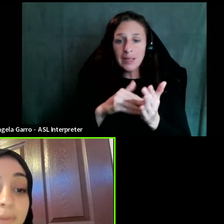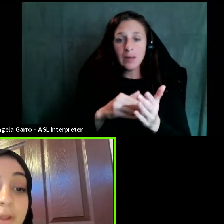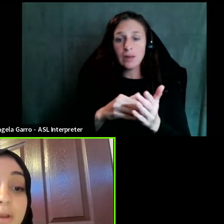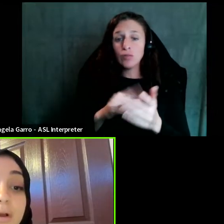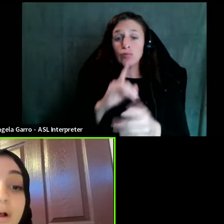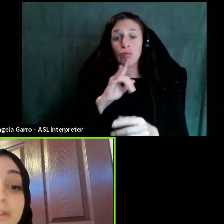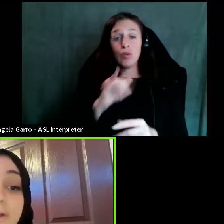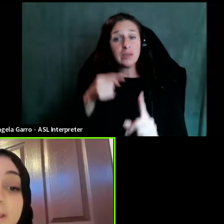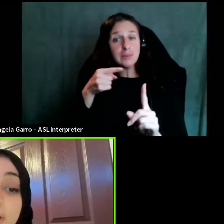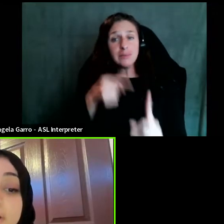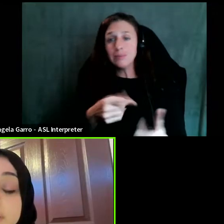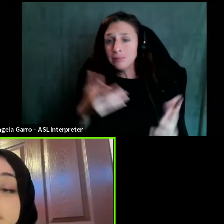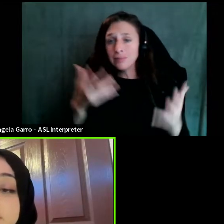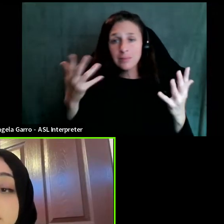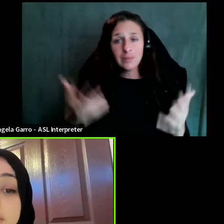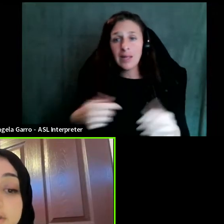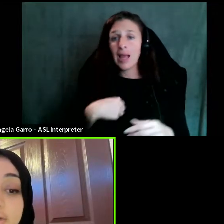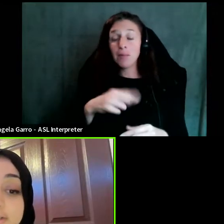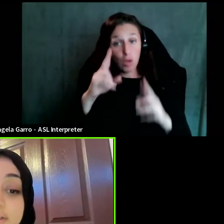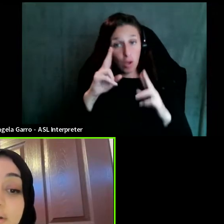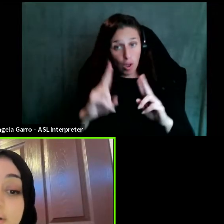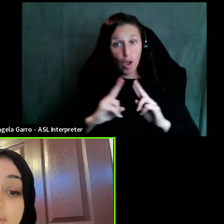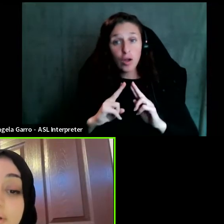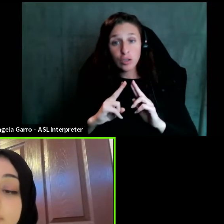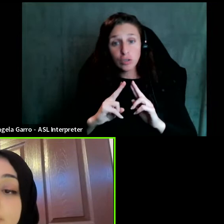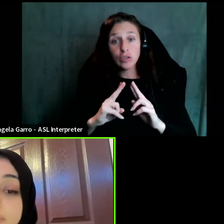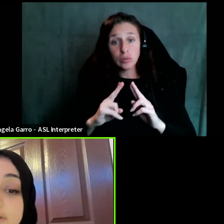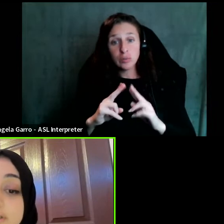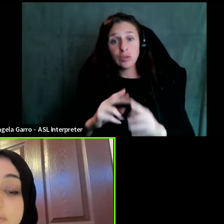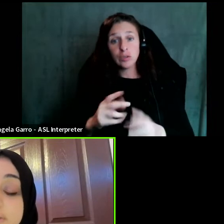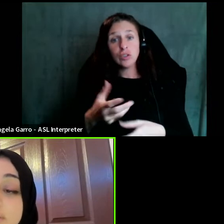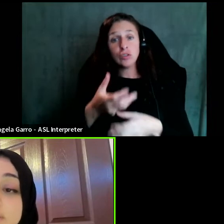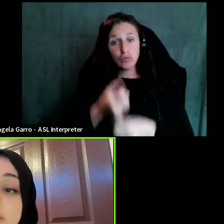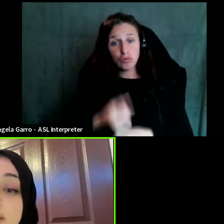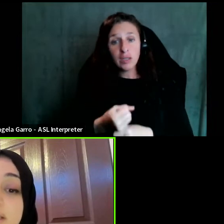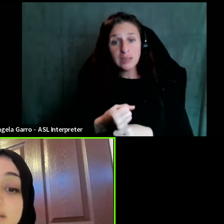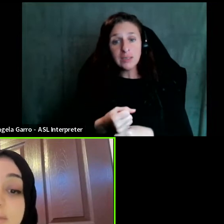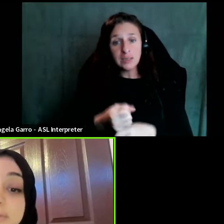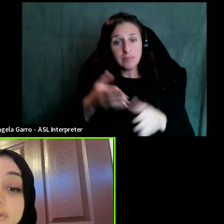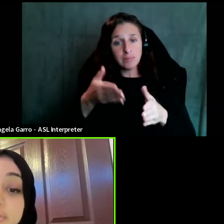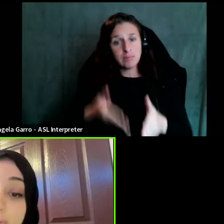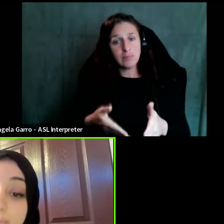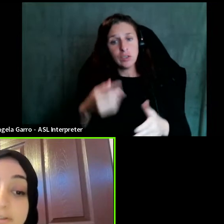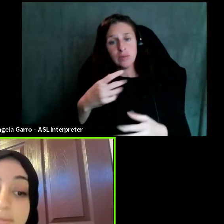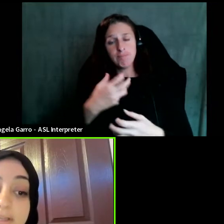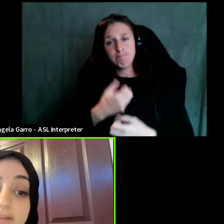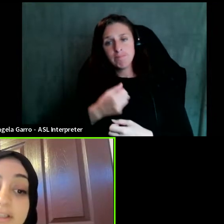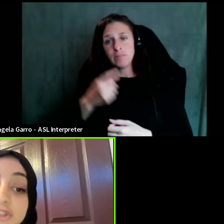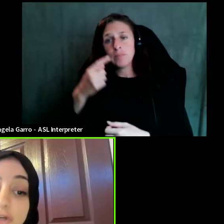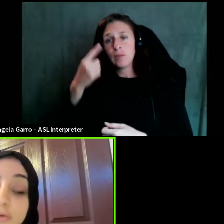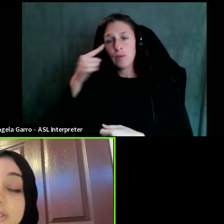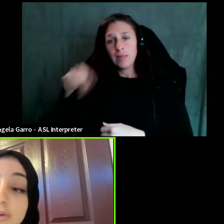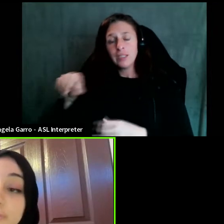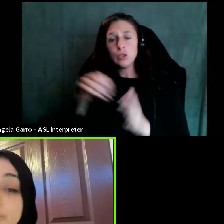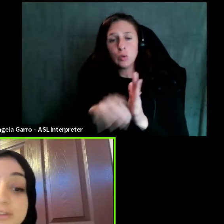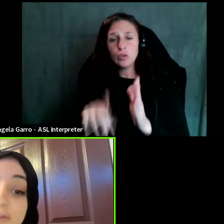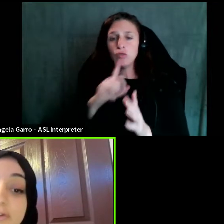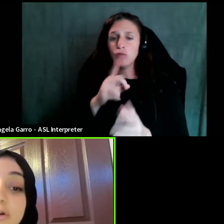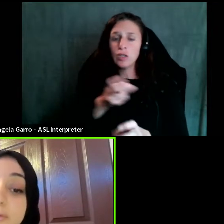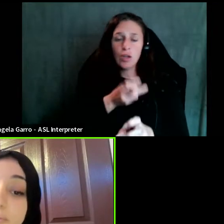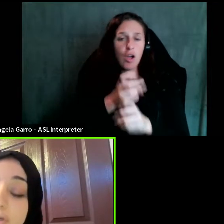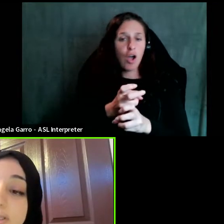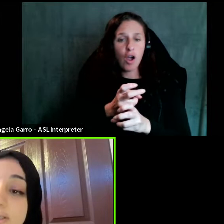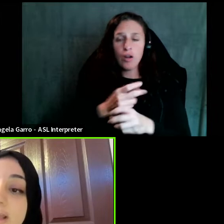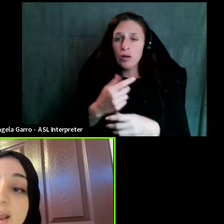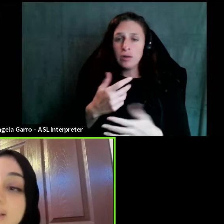Ultimately though, although I am honored to be a trusted confidant for these students, it deeply troubles me that they generally don't feel